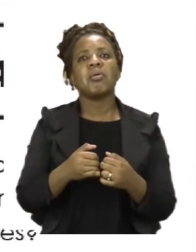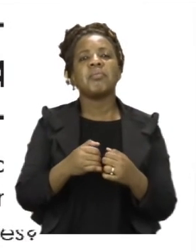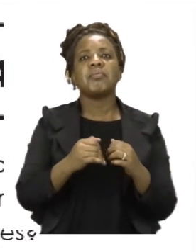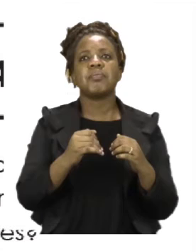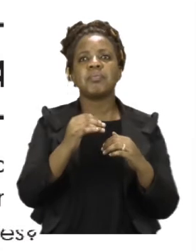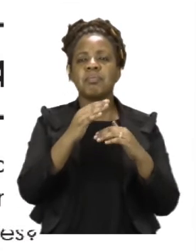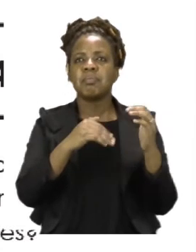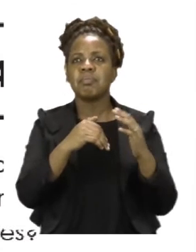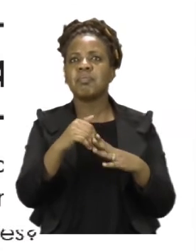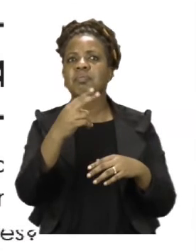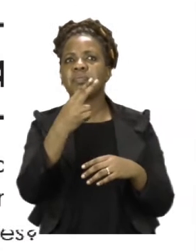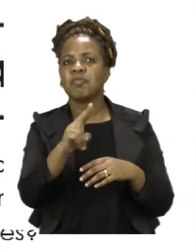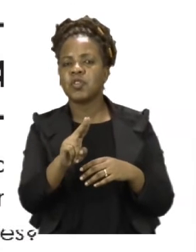tilers?